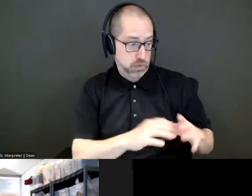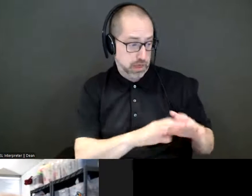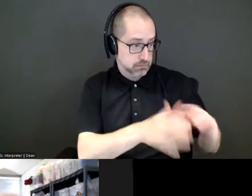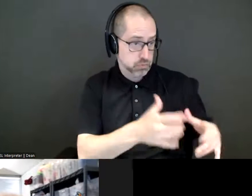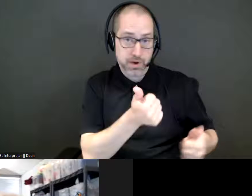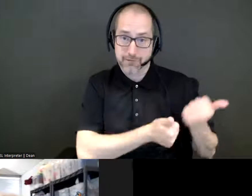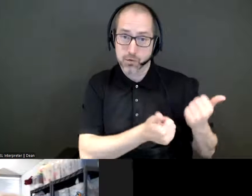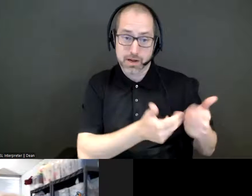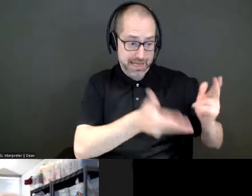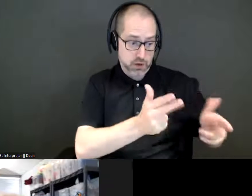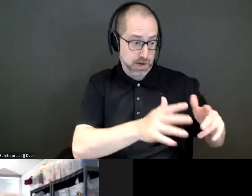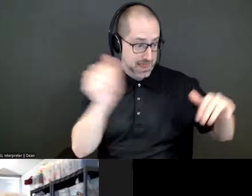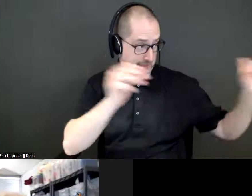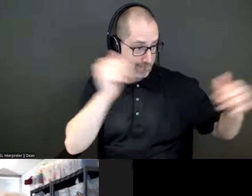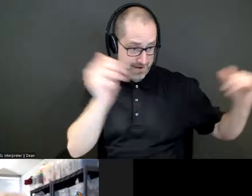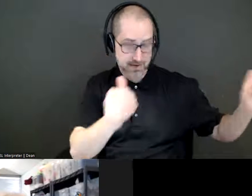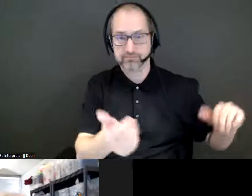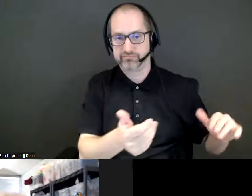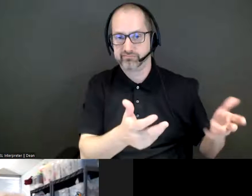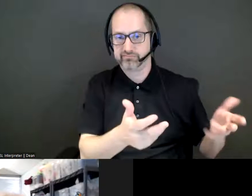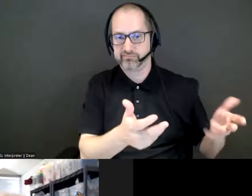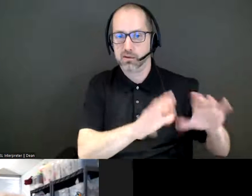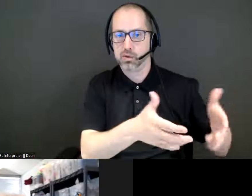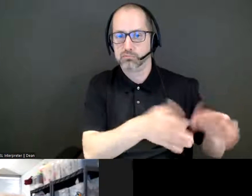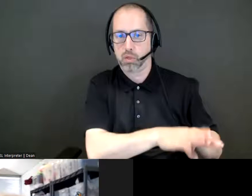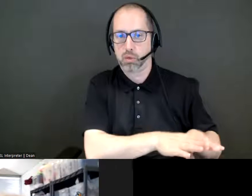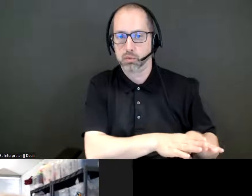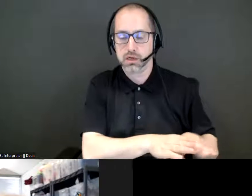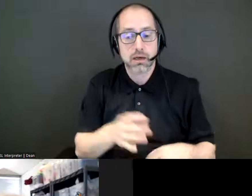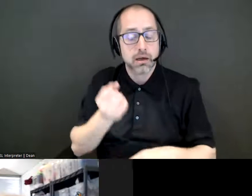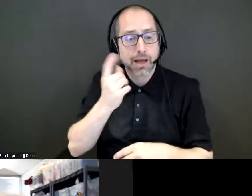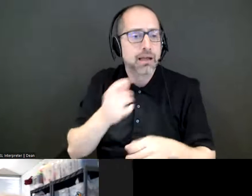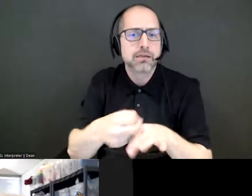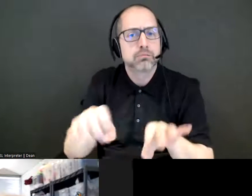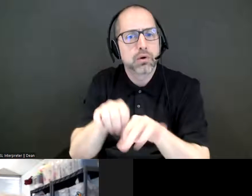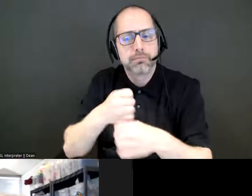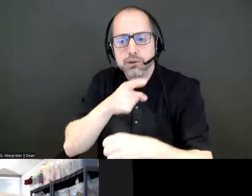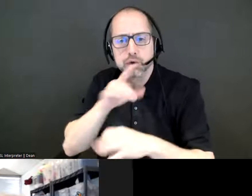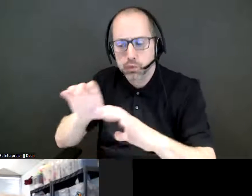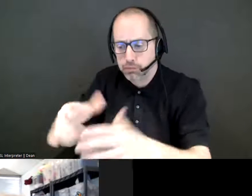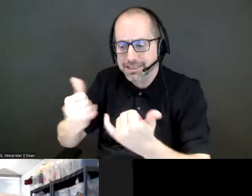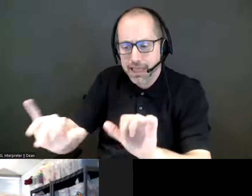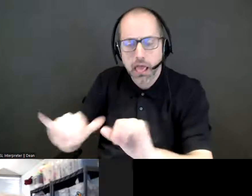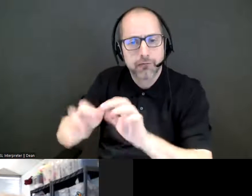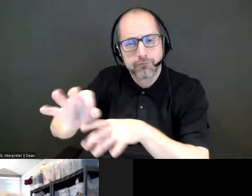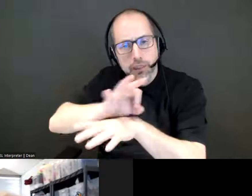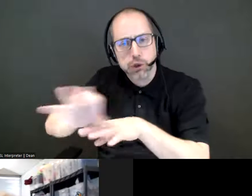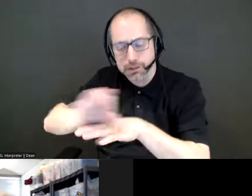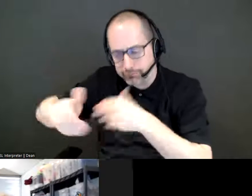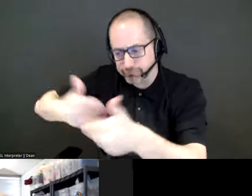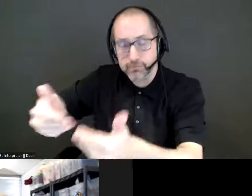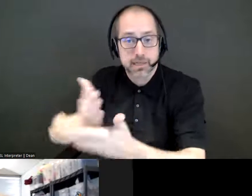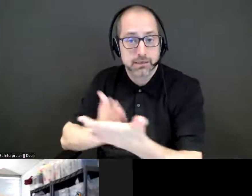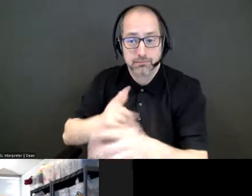Calgary. So I think just make sure that it's functioning, because sometimes we get into an organization and the